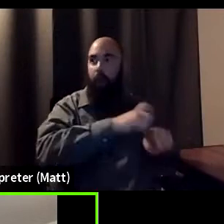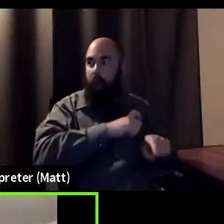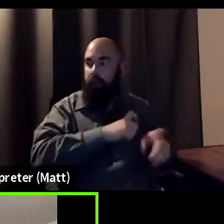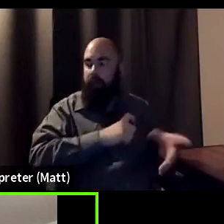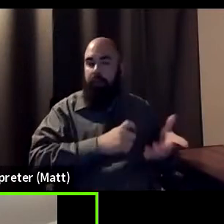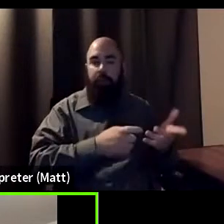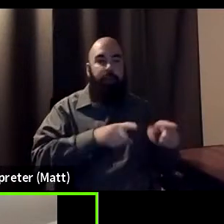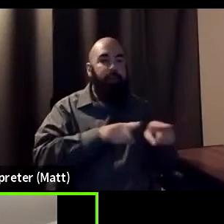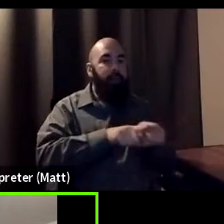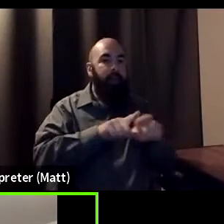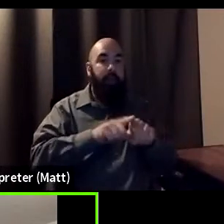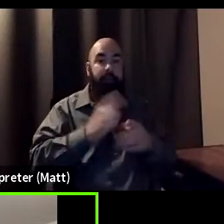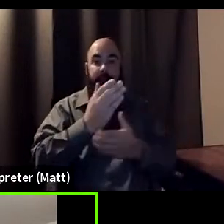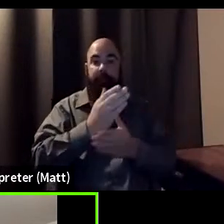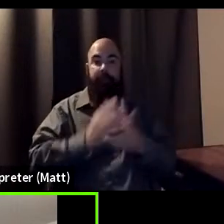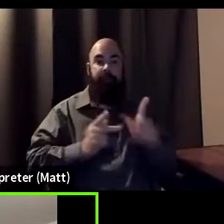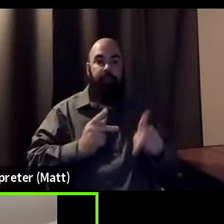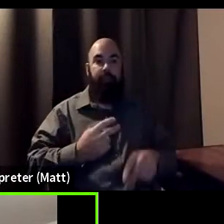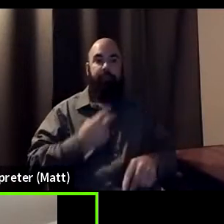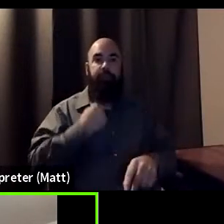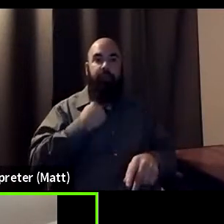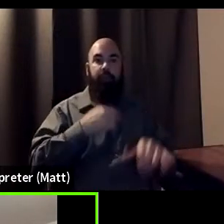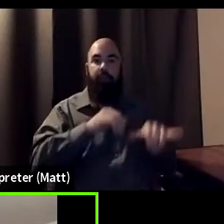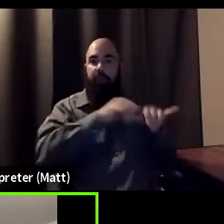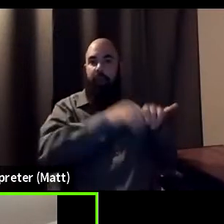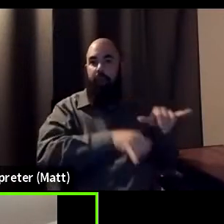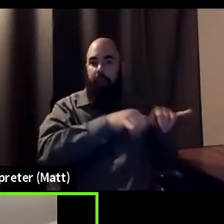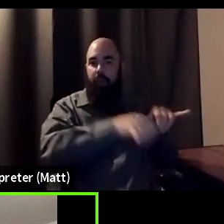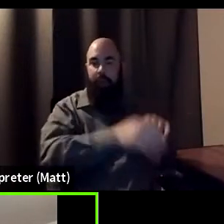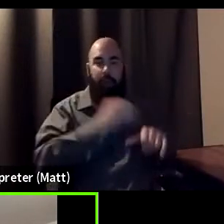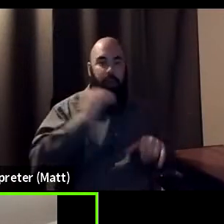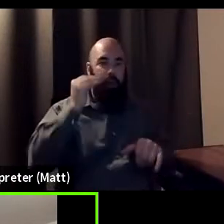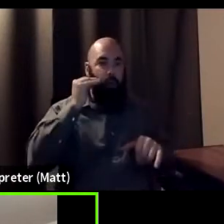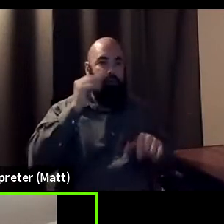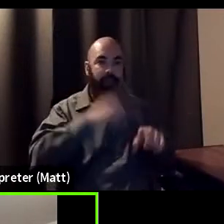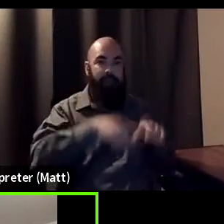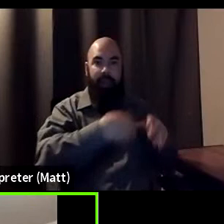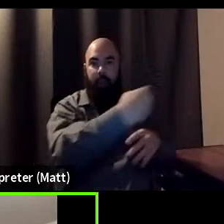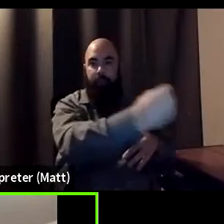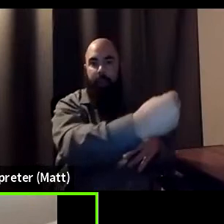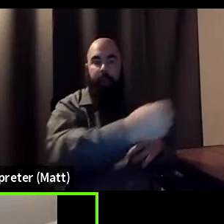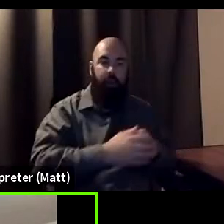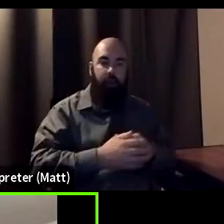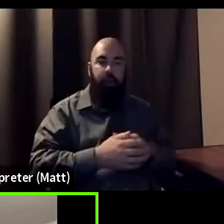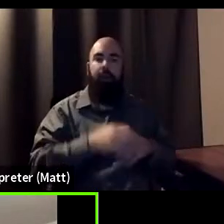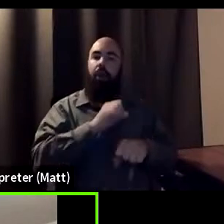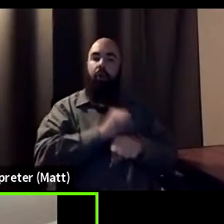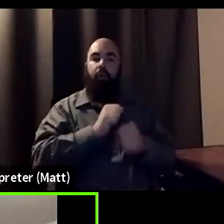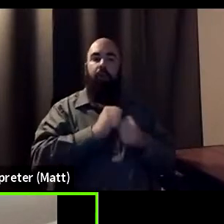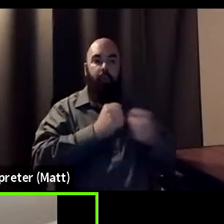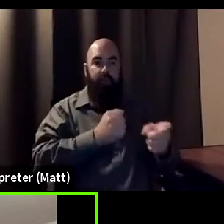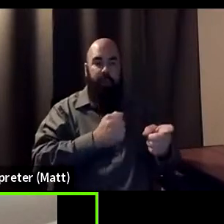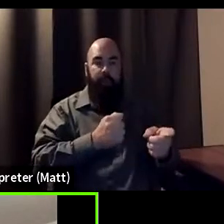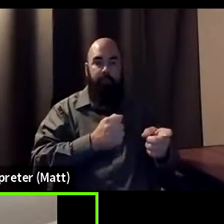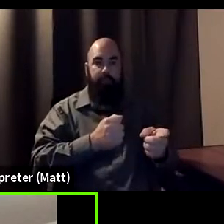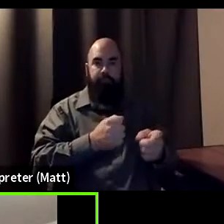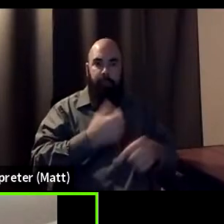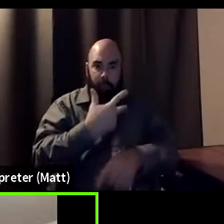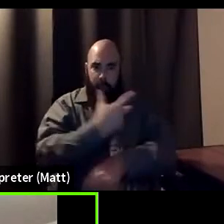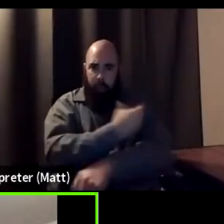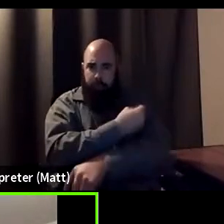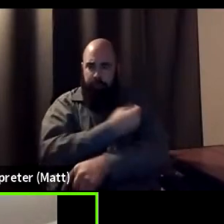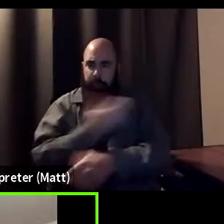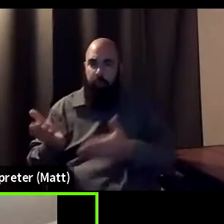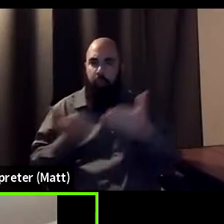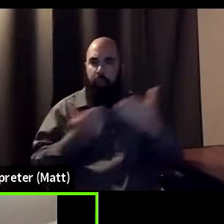about homebound individuals, and we work very closely with our volunteers, with our hospital partners, and we will go vaccinate homebound